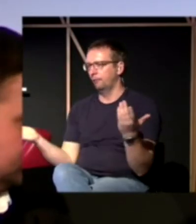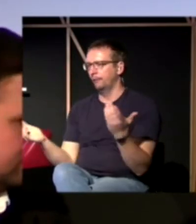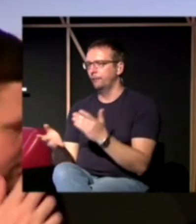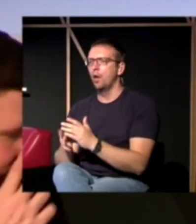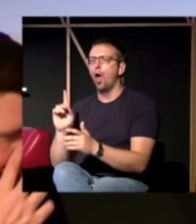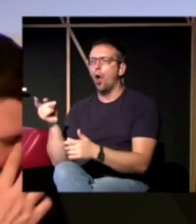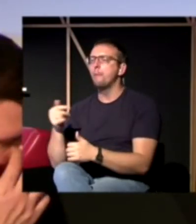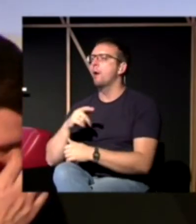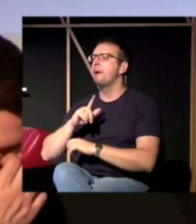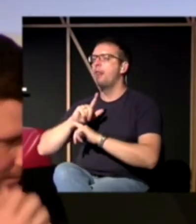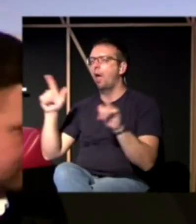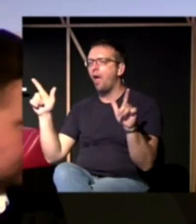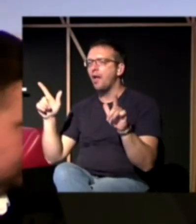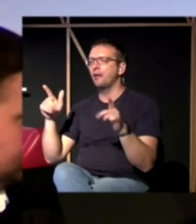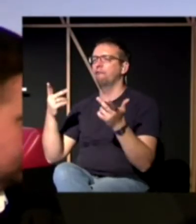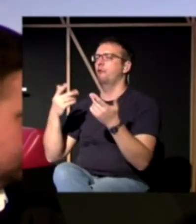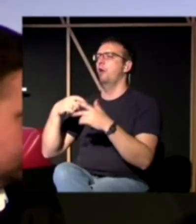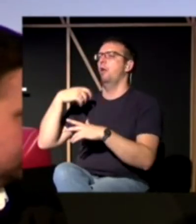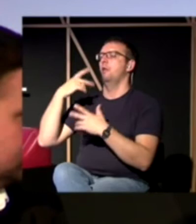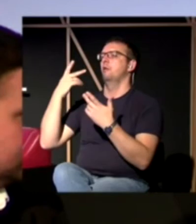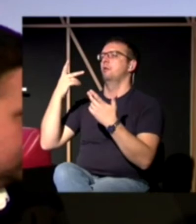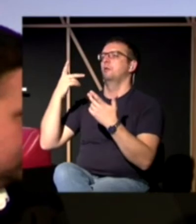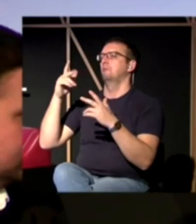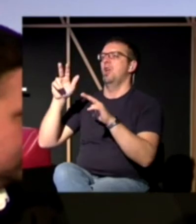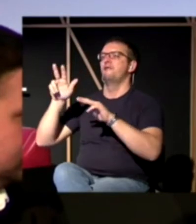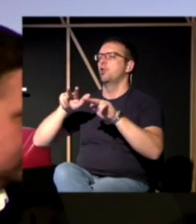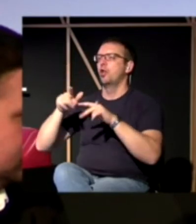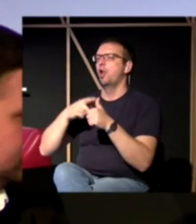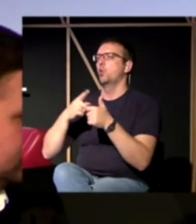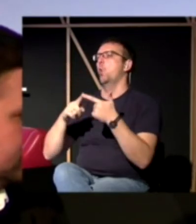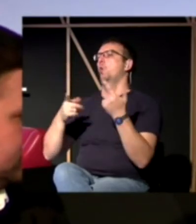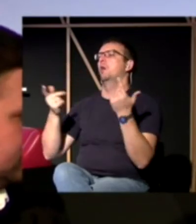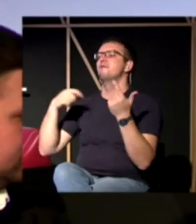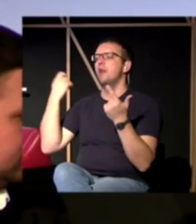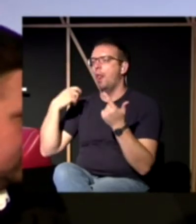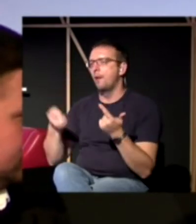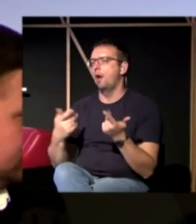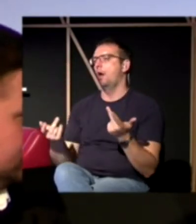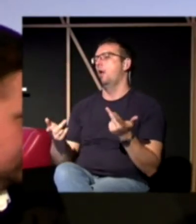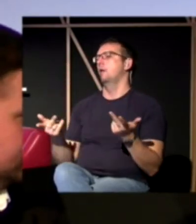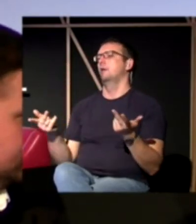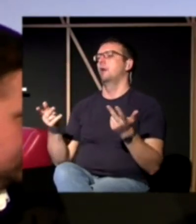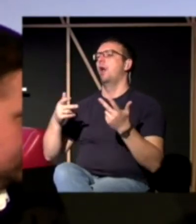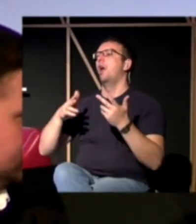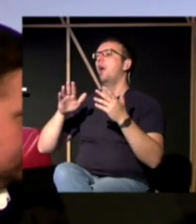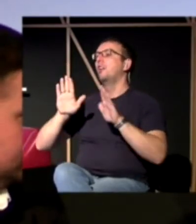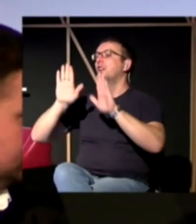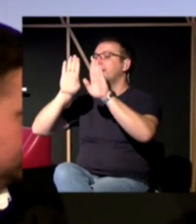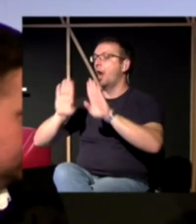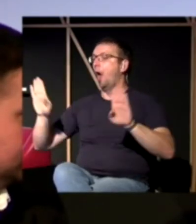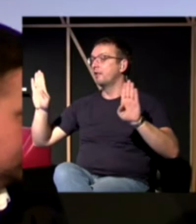am working on audio description for the theater performance. I